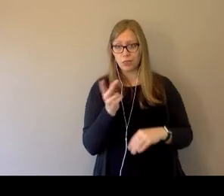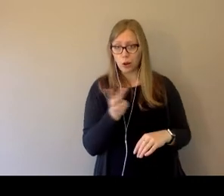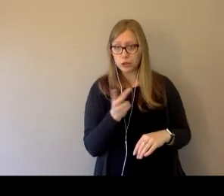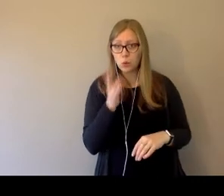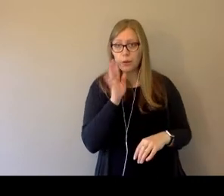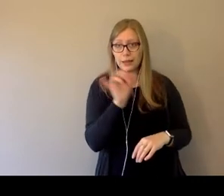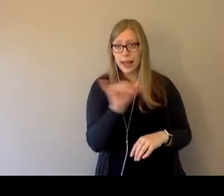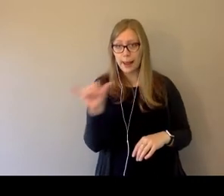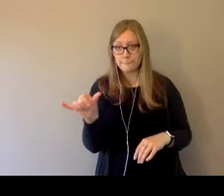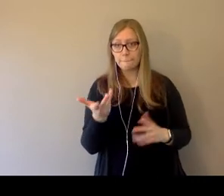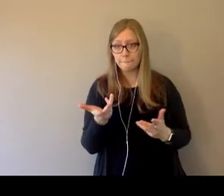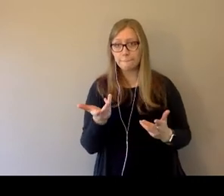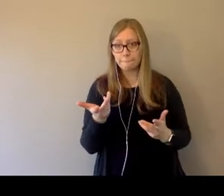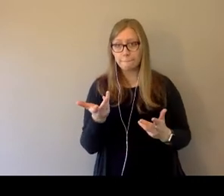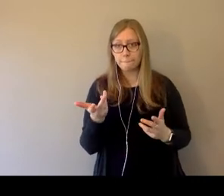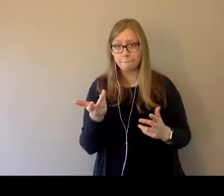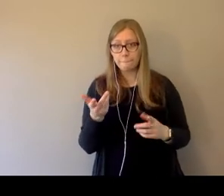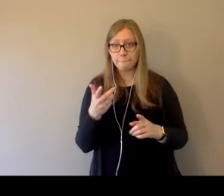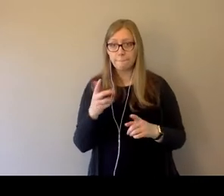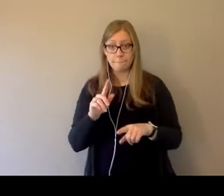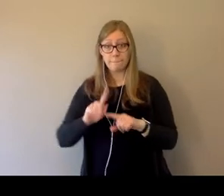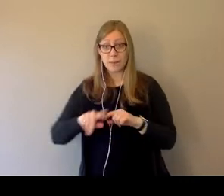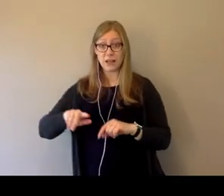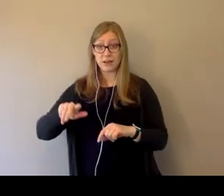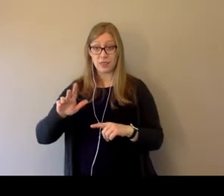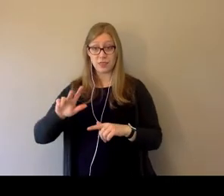about this. So how are we going to tell that?